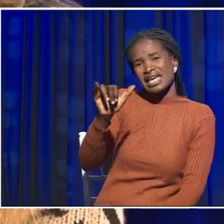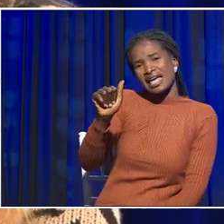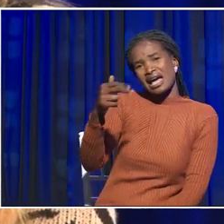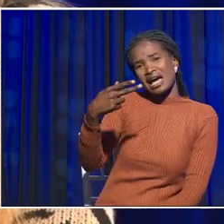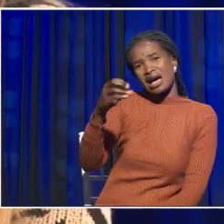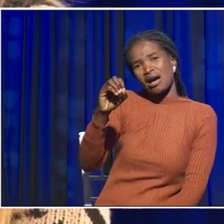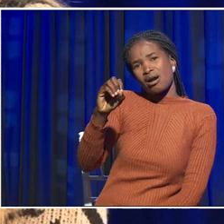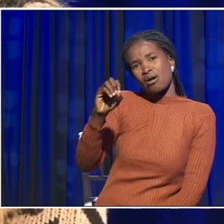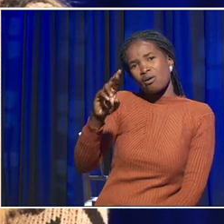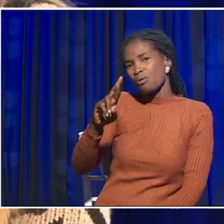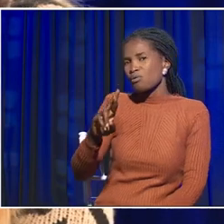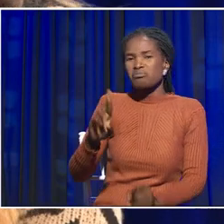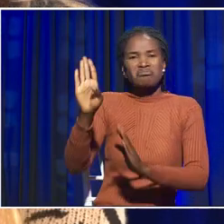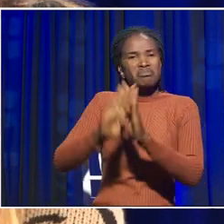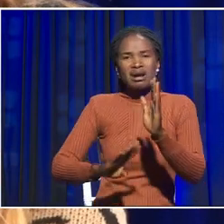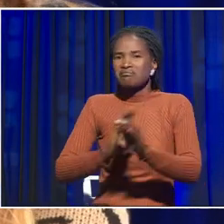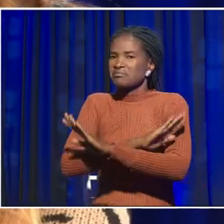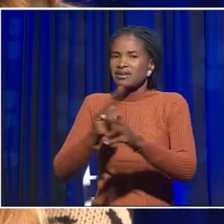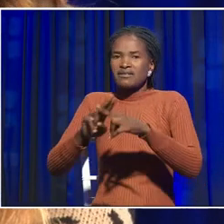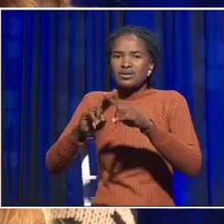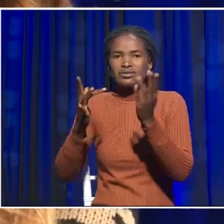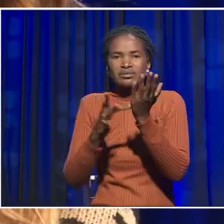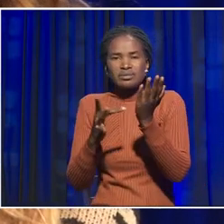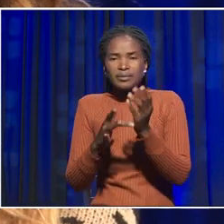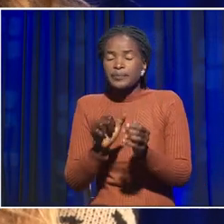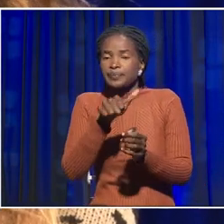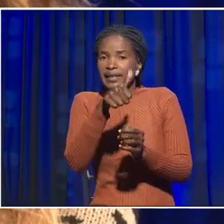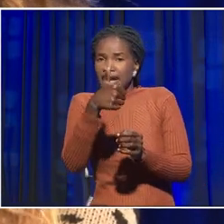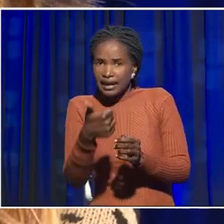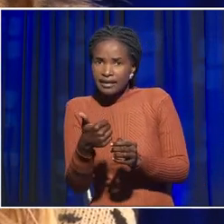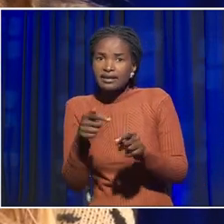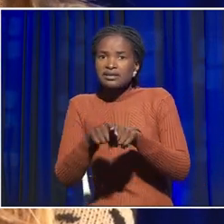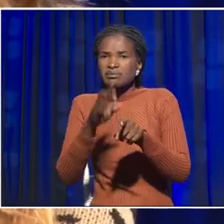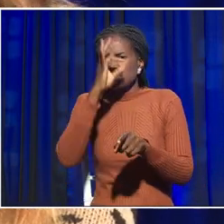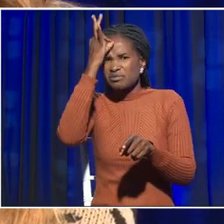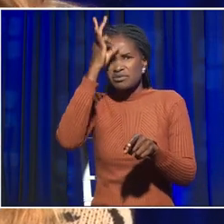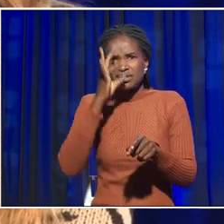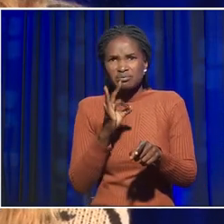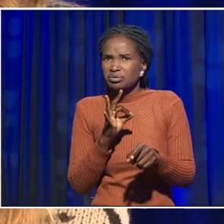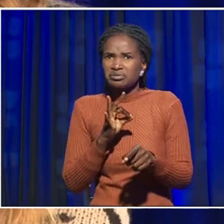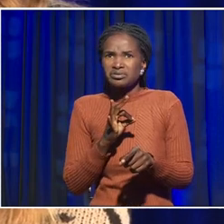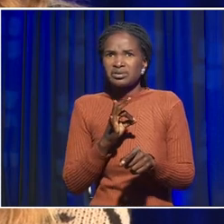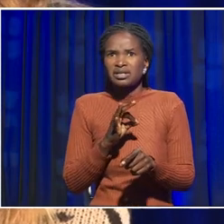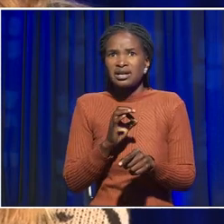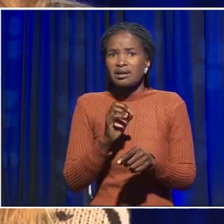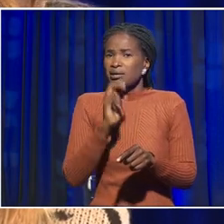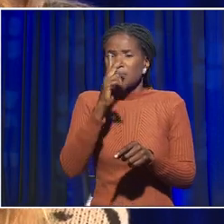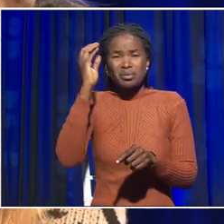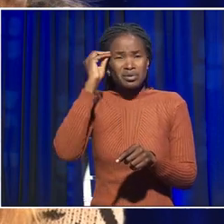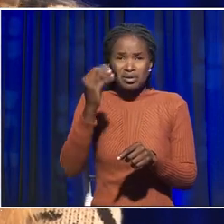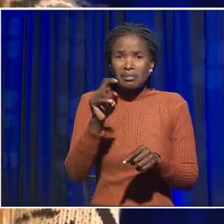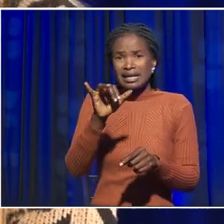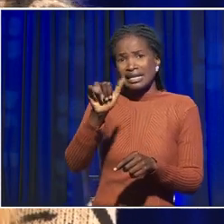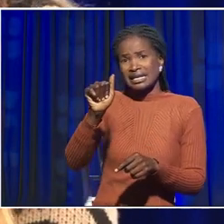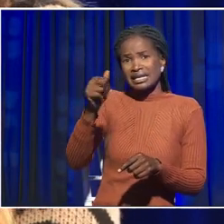saw. And they didn't invest in it. The other piece that they didn't invest in is Facebook. Mm. I don't know if everybody knows this, but Yahoo